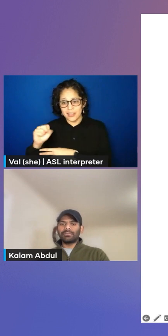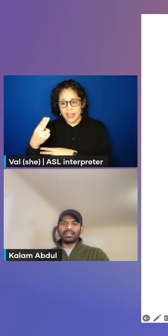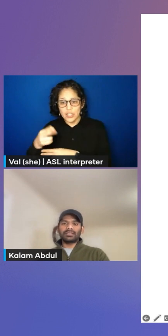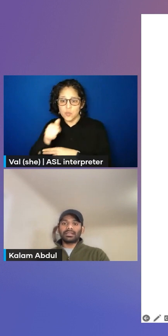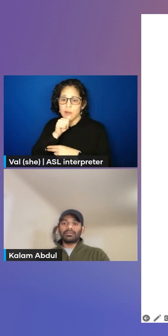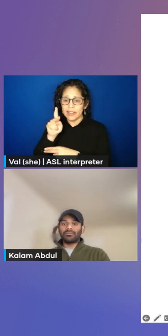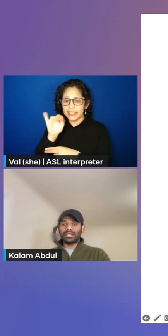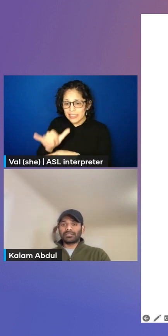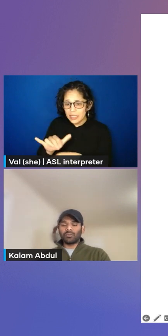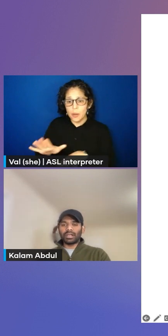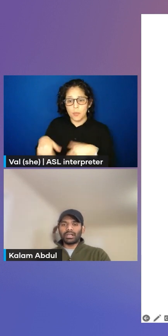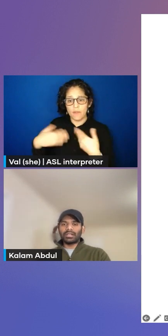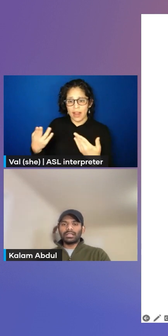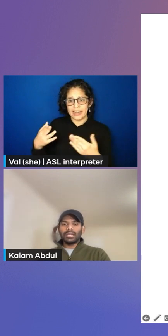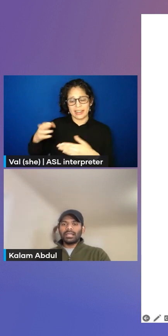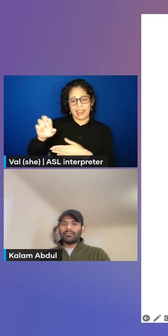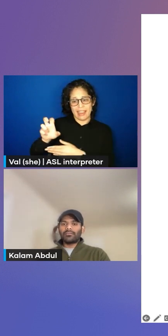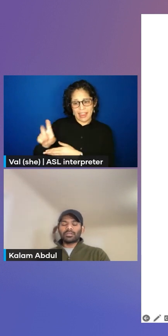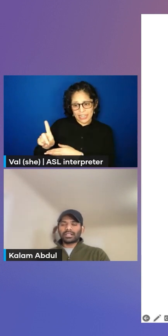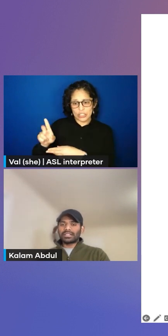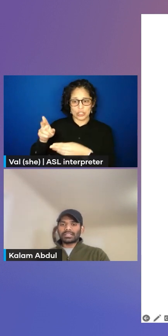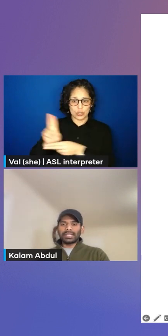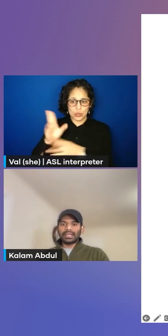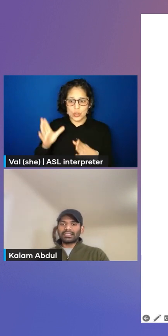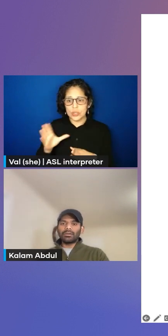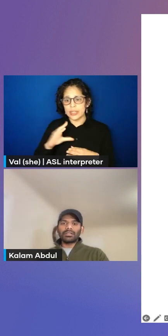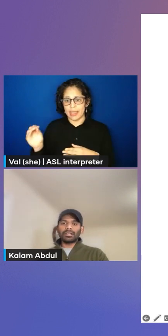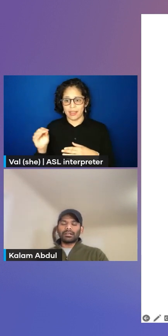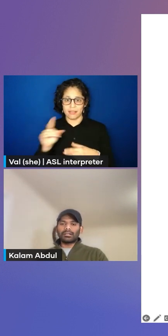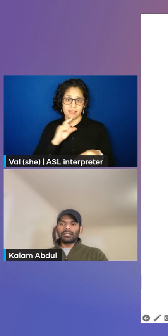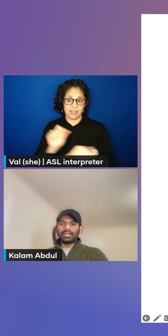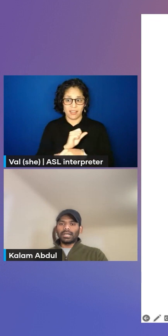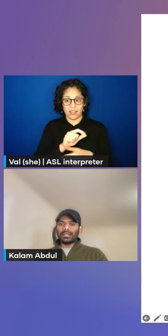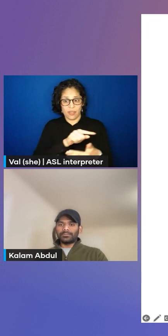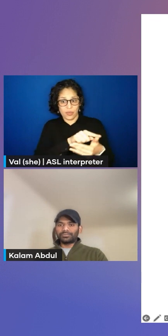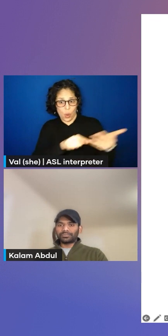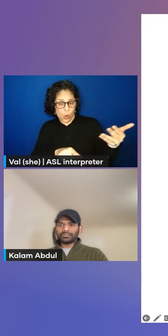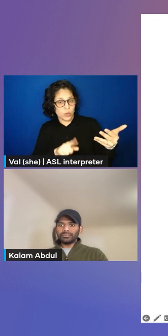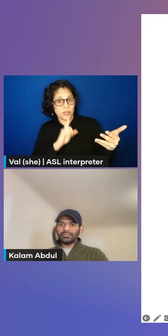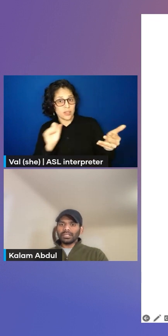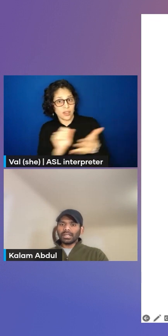that's a big security risk, where if those credentials get exposed or